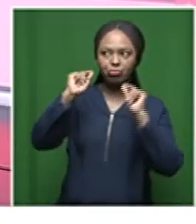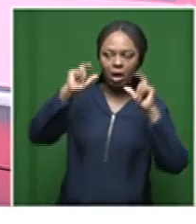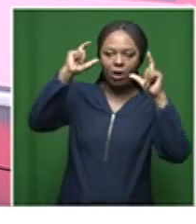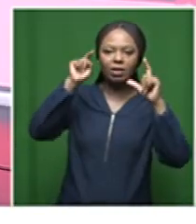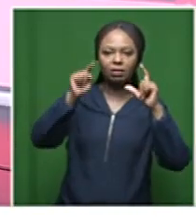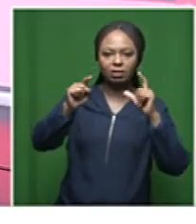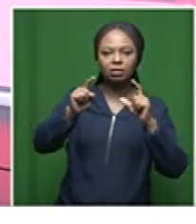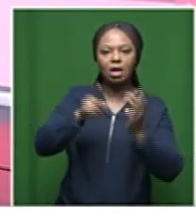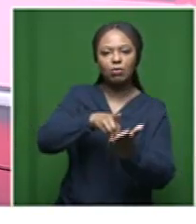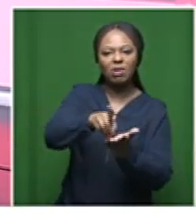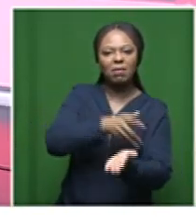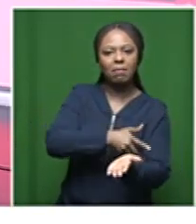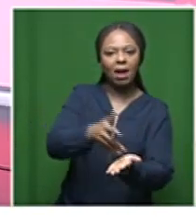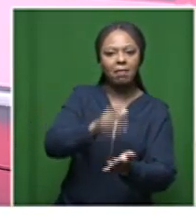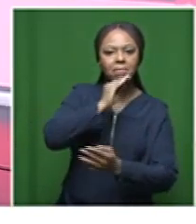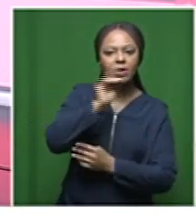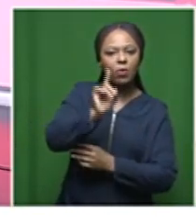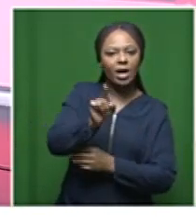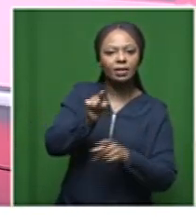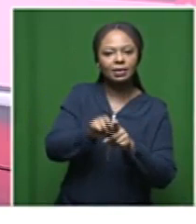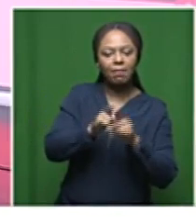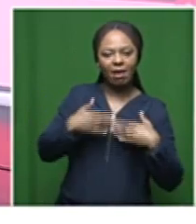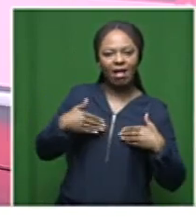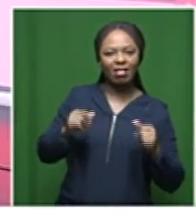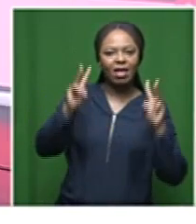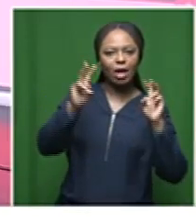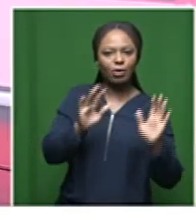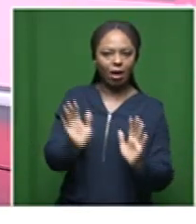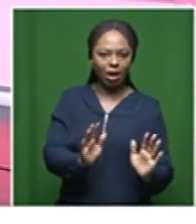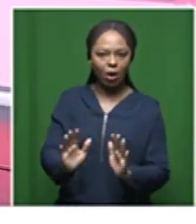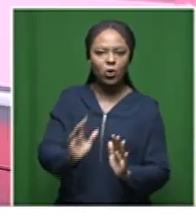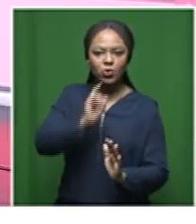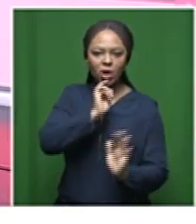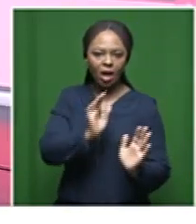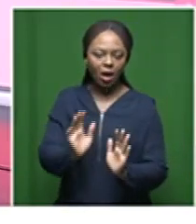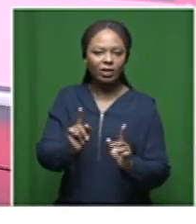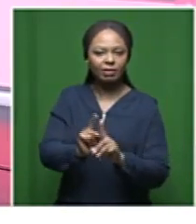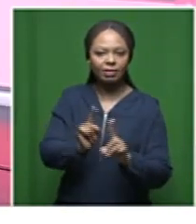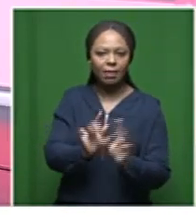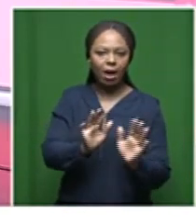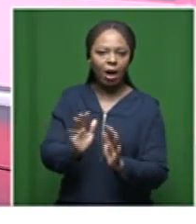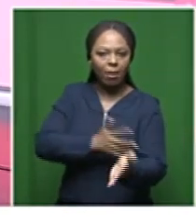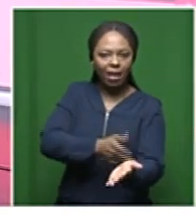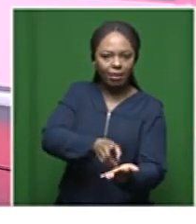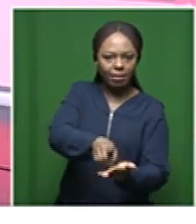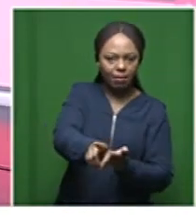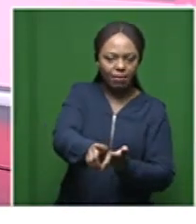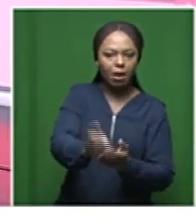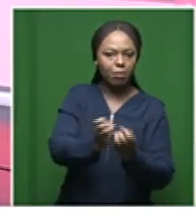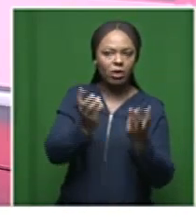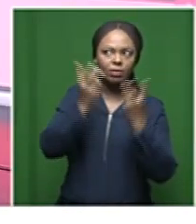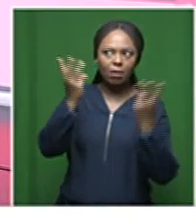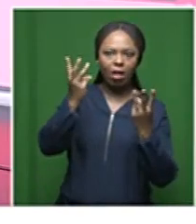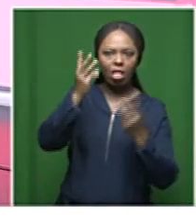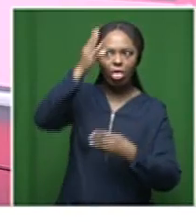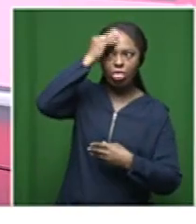blood and what it means to the health industry, as well as a range of uses and ways in which you could use this blood that a lot of people actually hadn't known about.